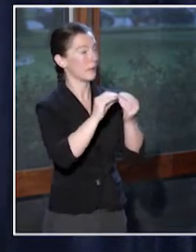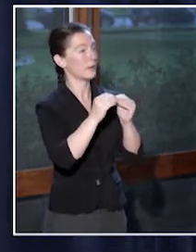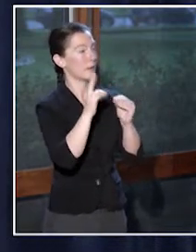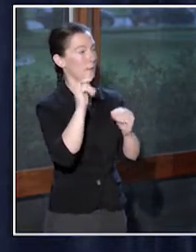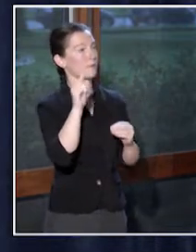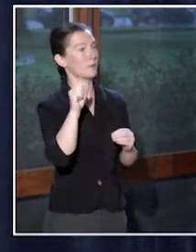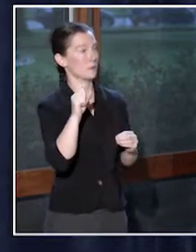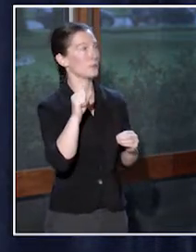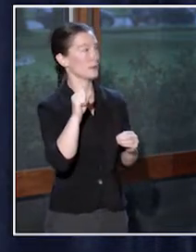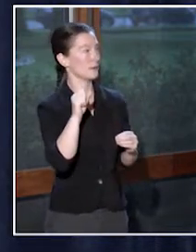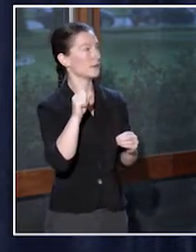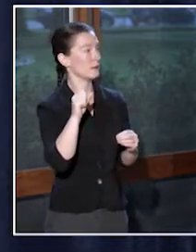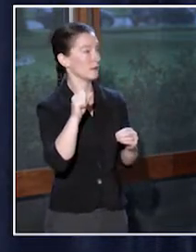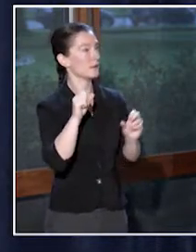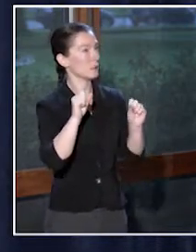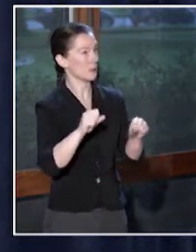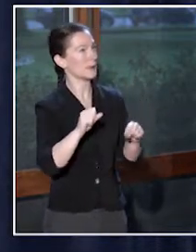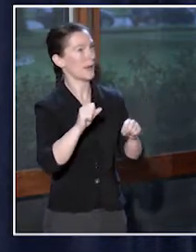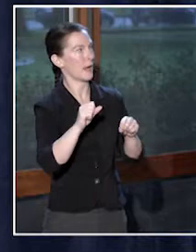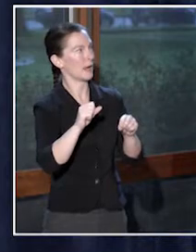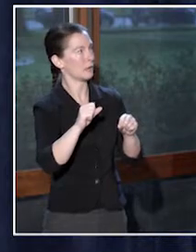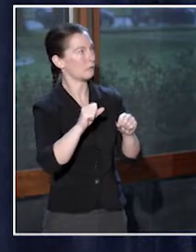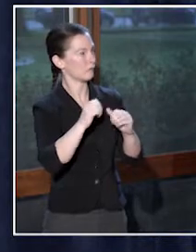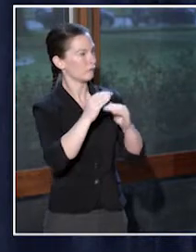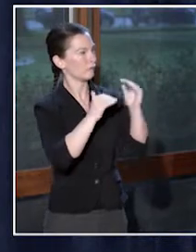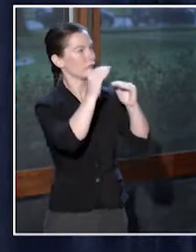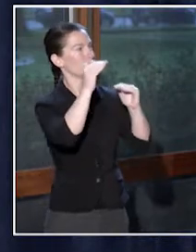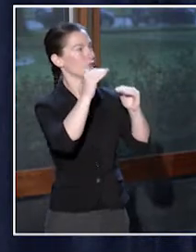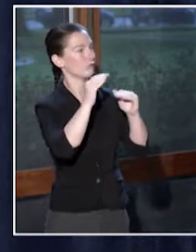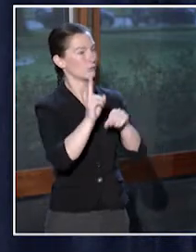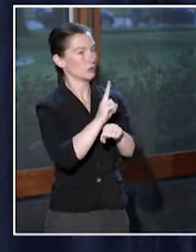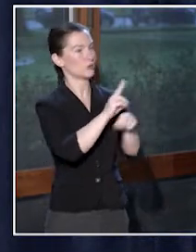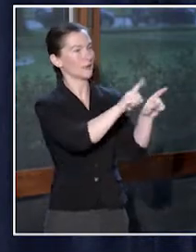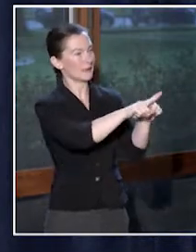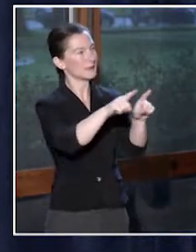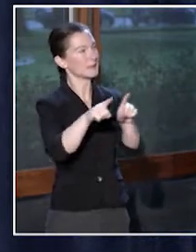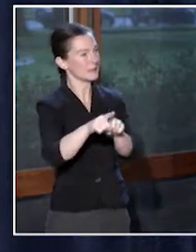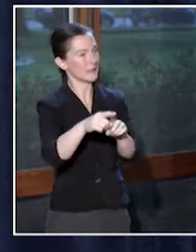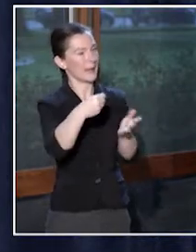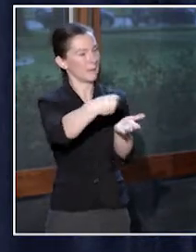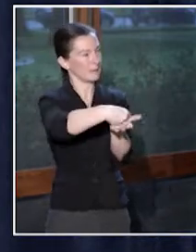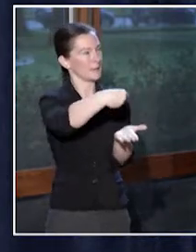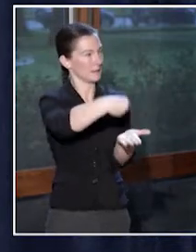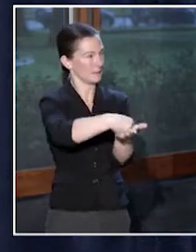units we could get with the same amount of dollars that were raised by the ballot measure.